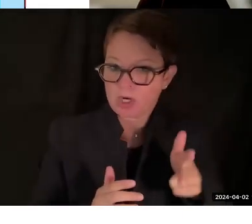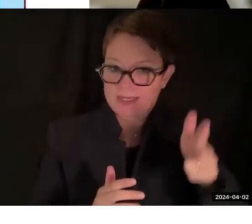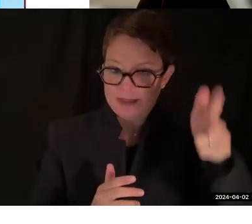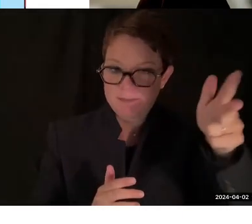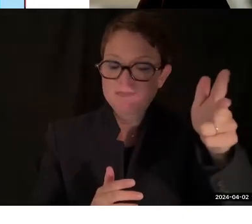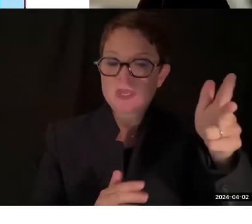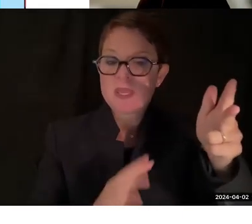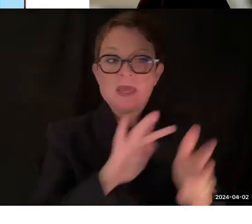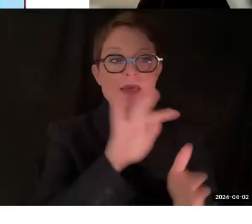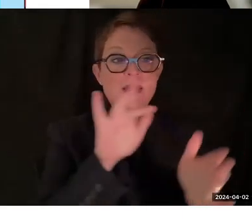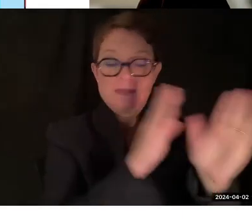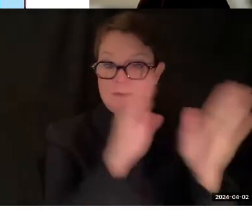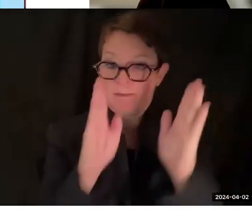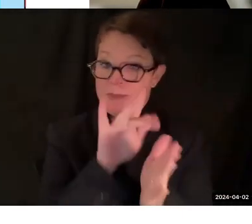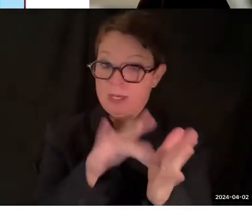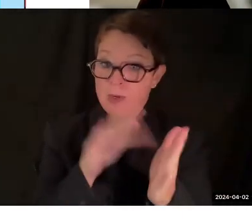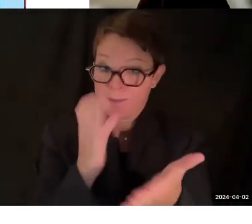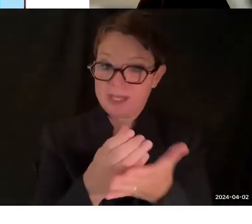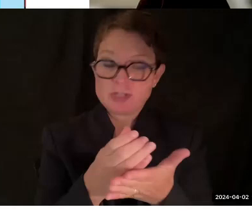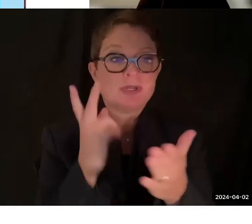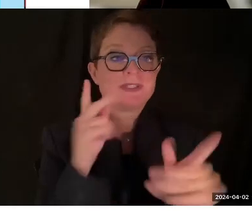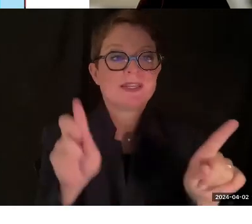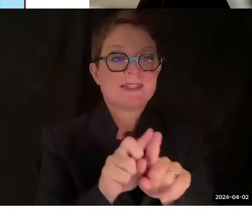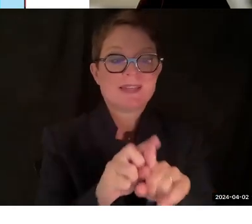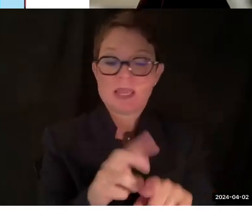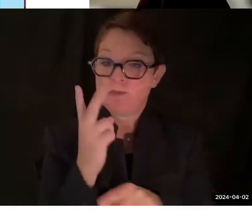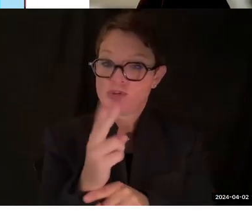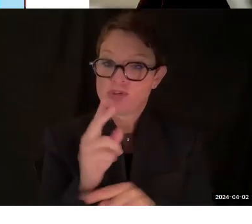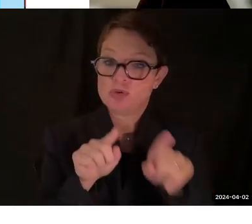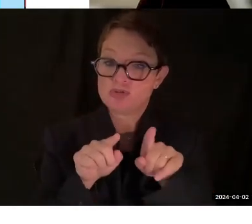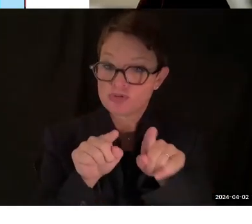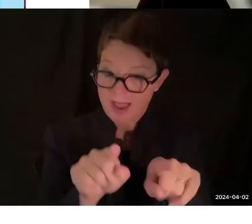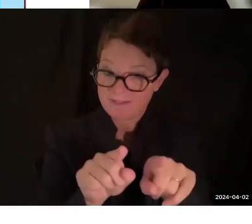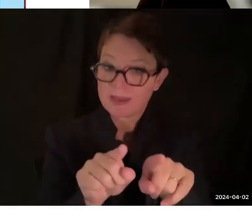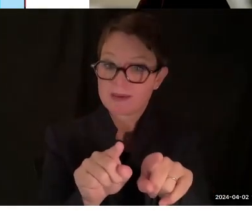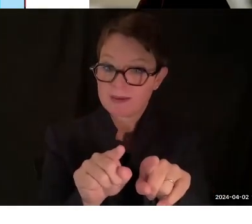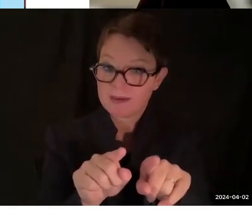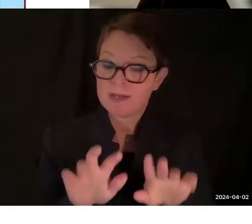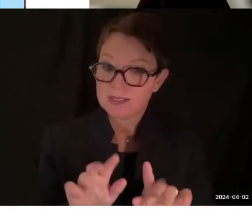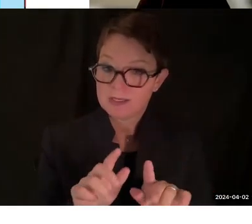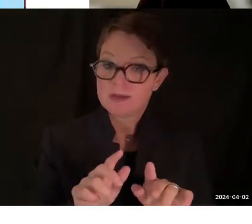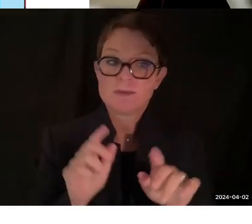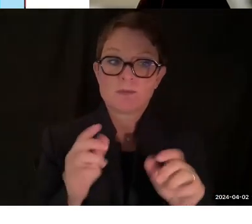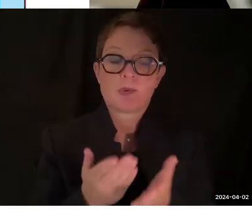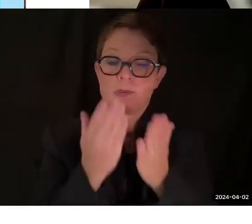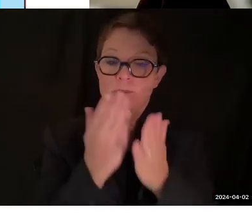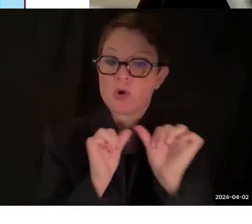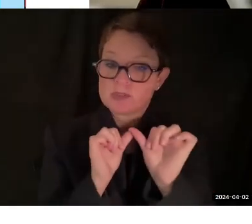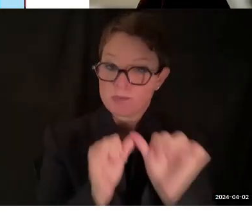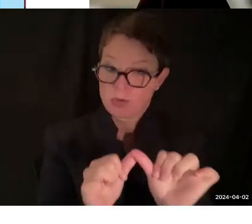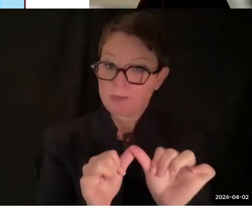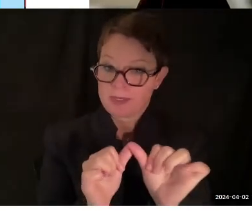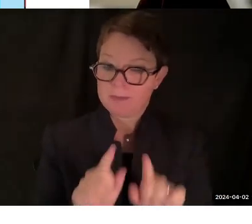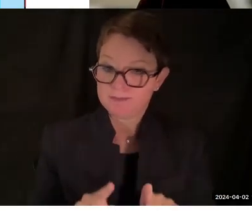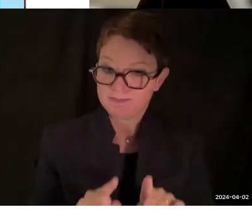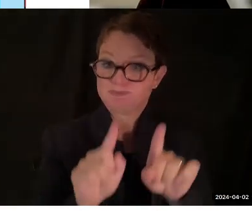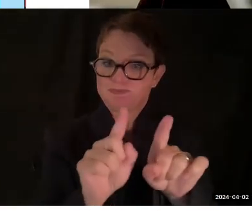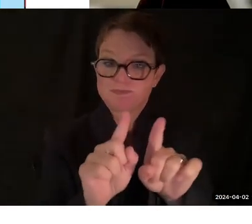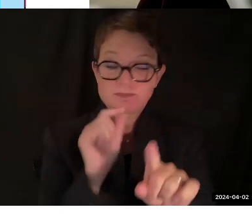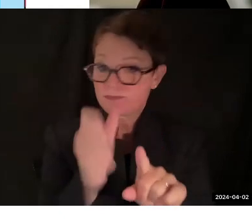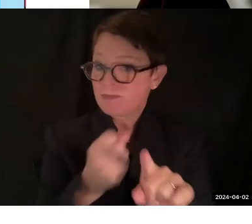to the middle image, you're seeing the same 2 lanes of traffic that maintain. So this is the proposed permanent condition. So we're